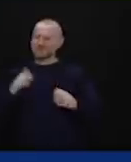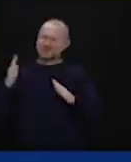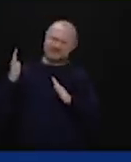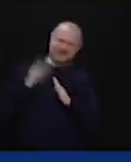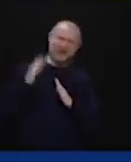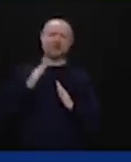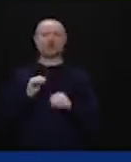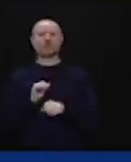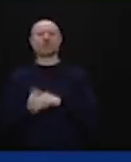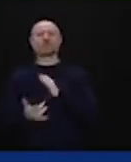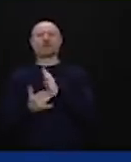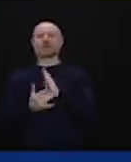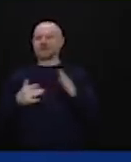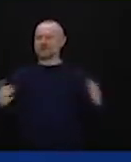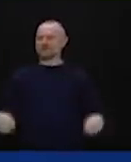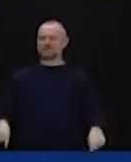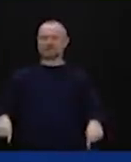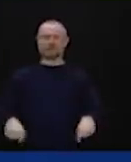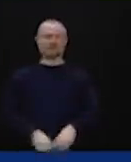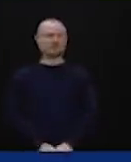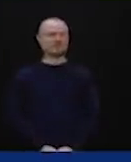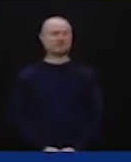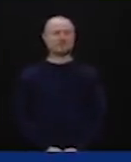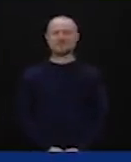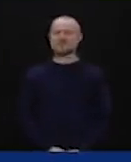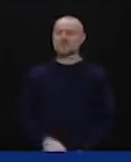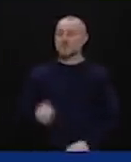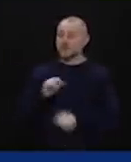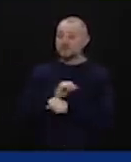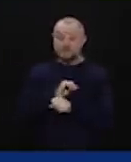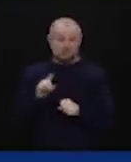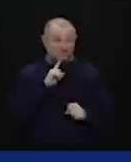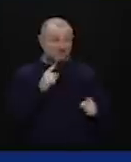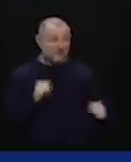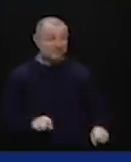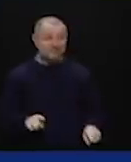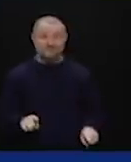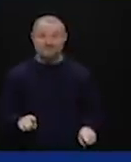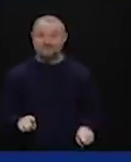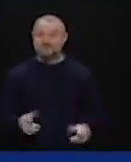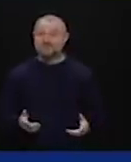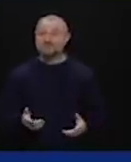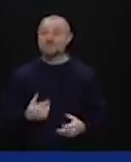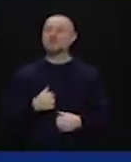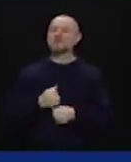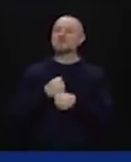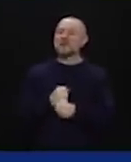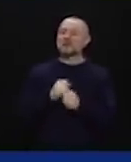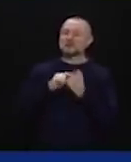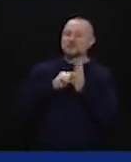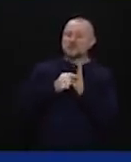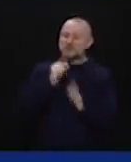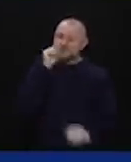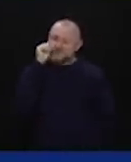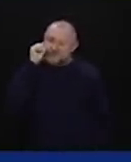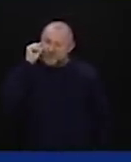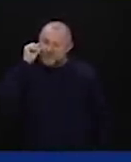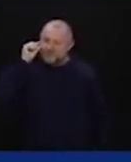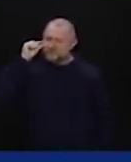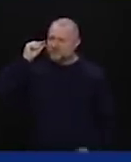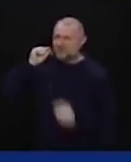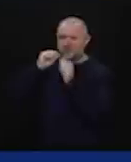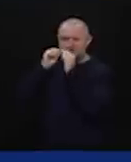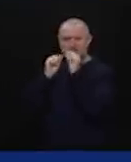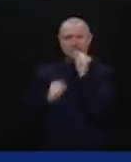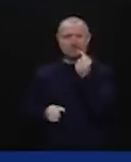we have. And that's what they're doing. They're making these chips smaller and smaller. I